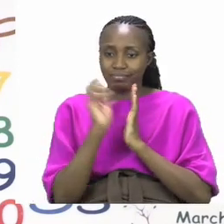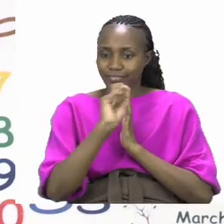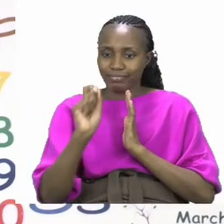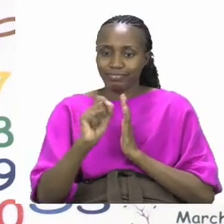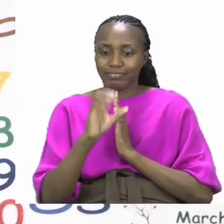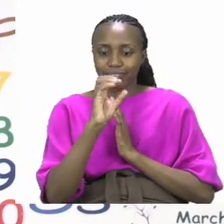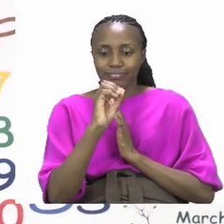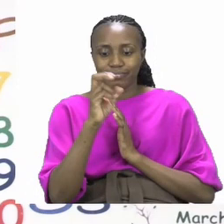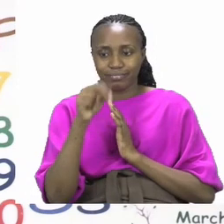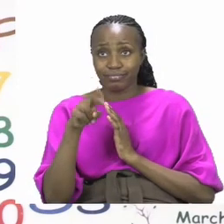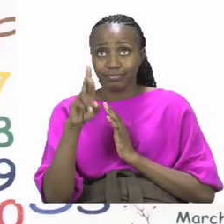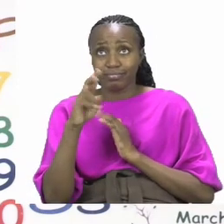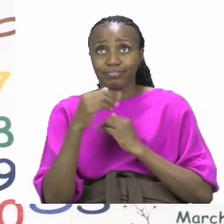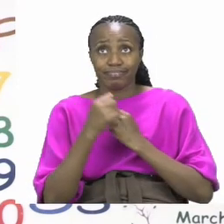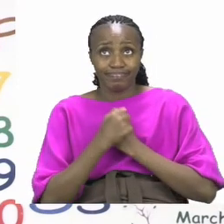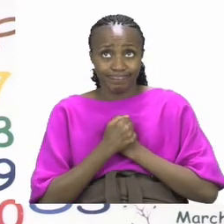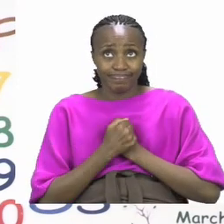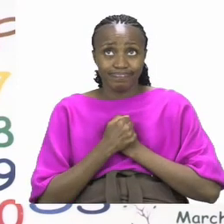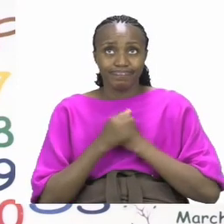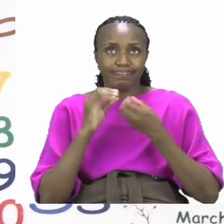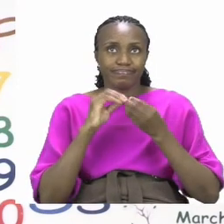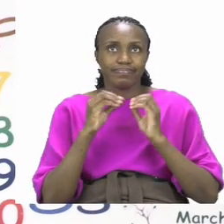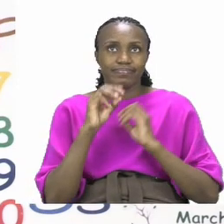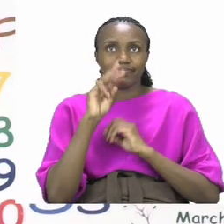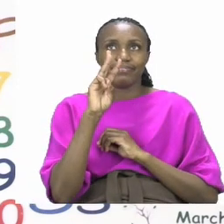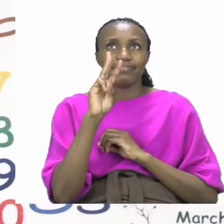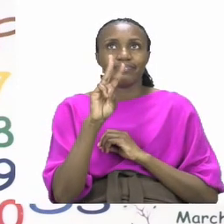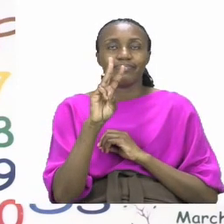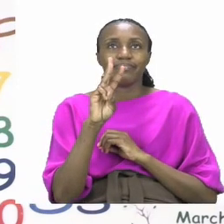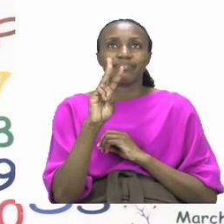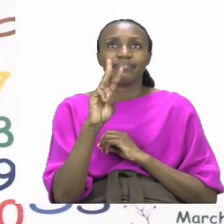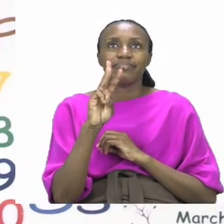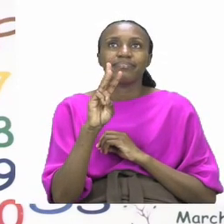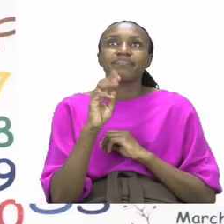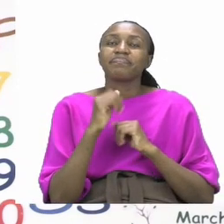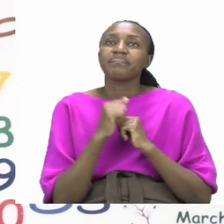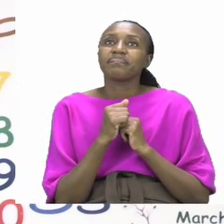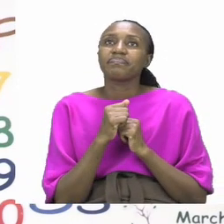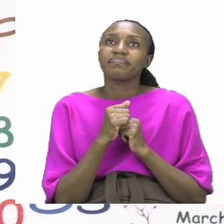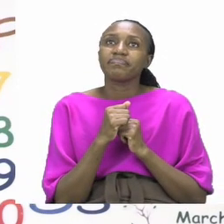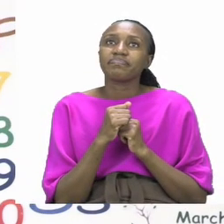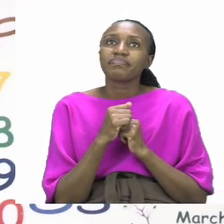word our for number three, going across.